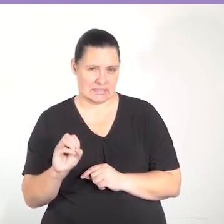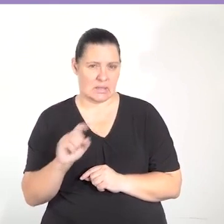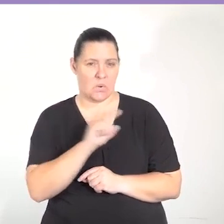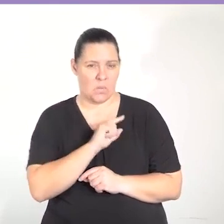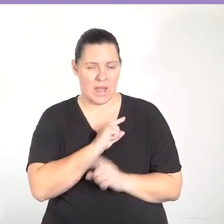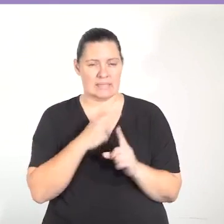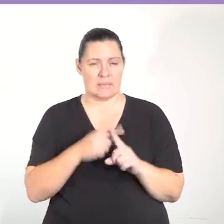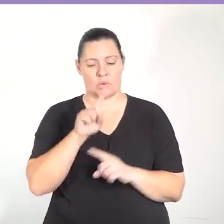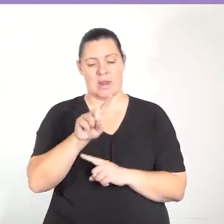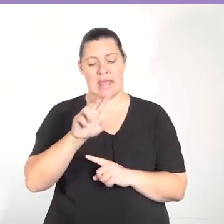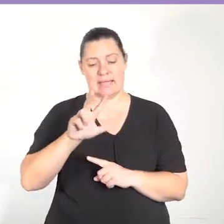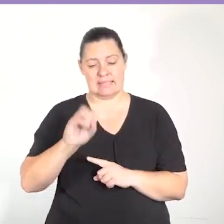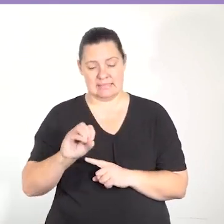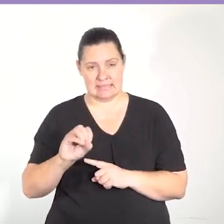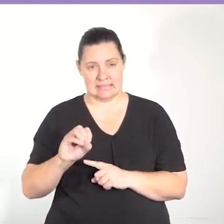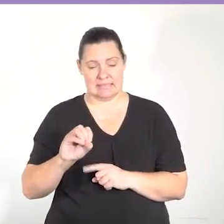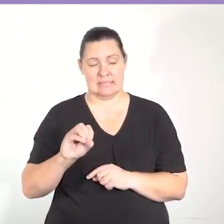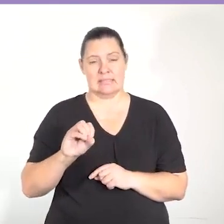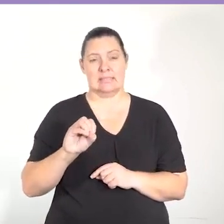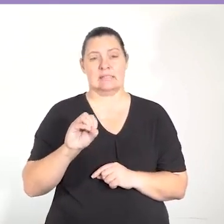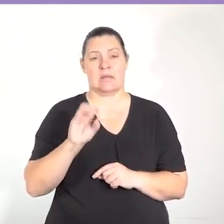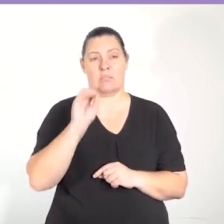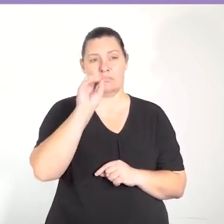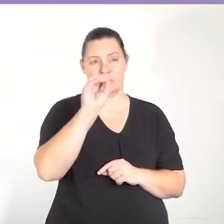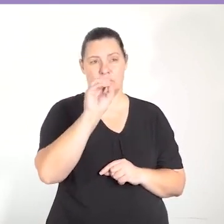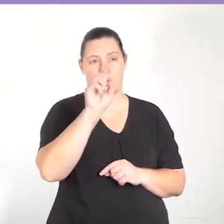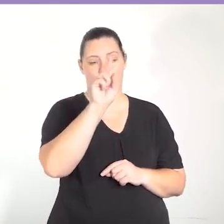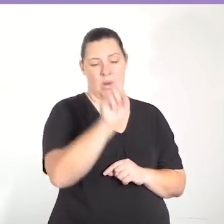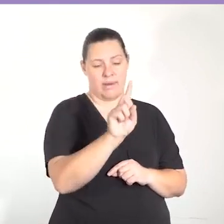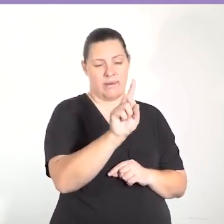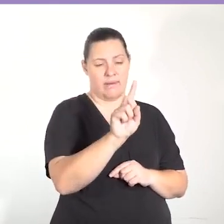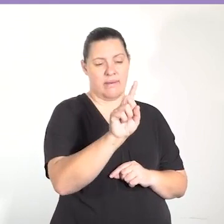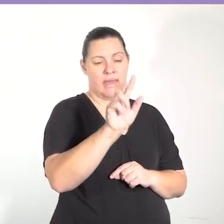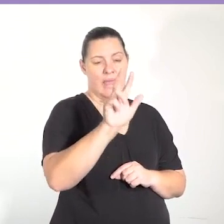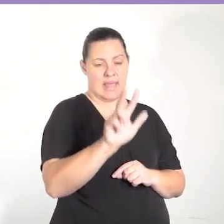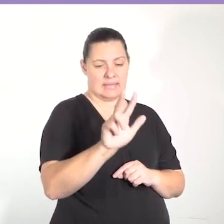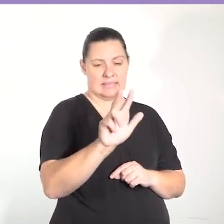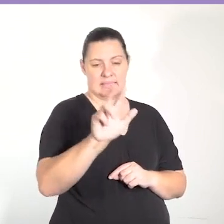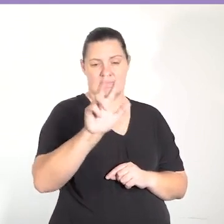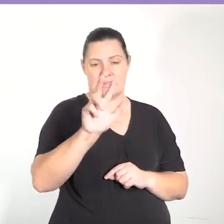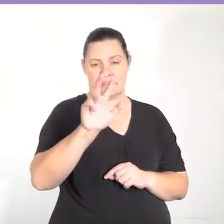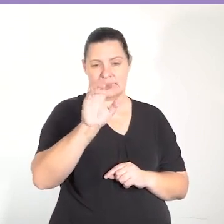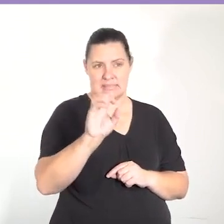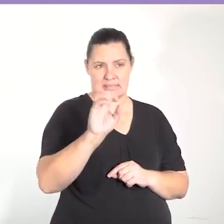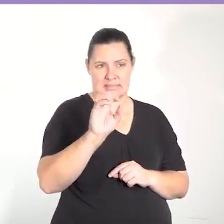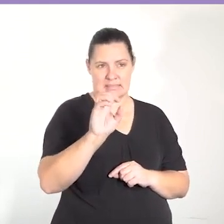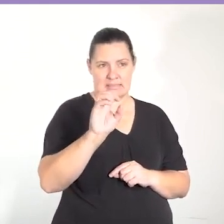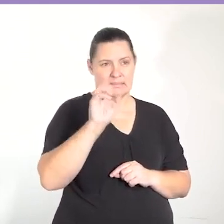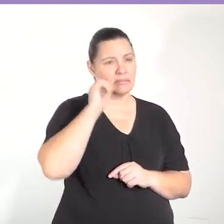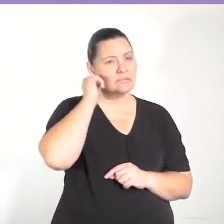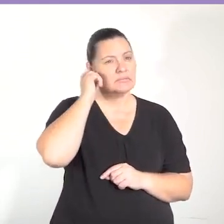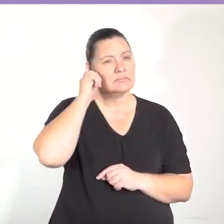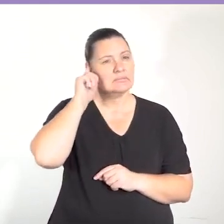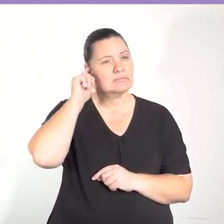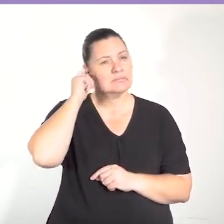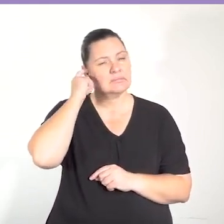by 180, we are going to put the 100 in the hundreds column, the 8 tens in the